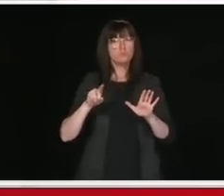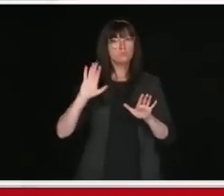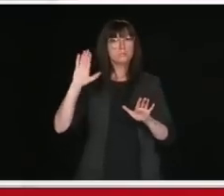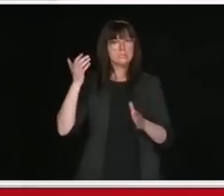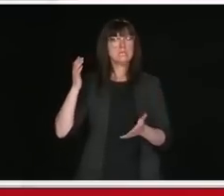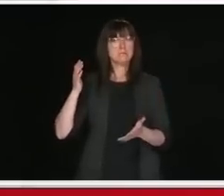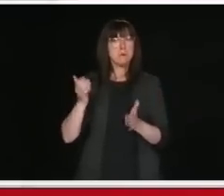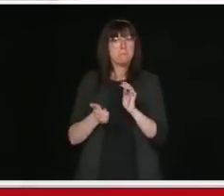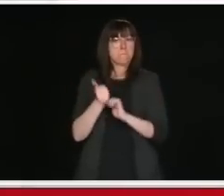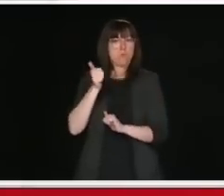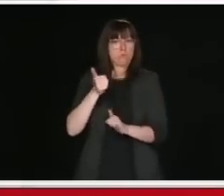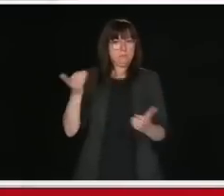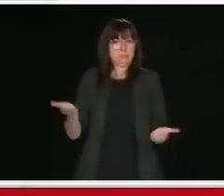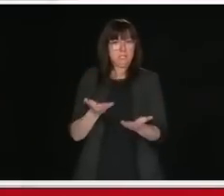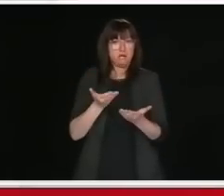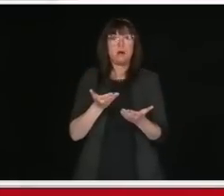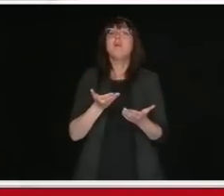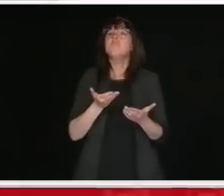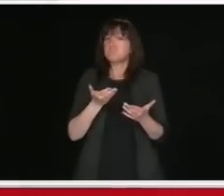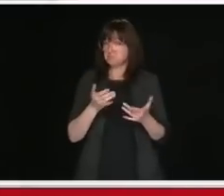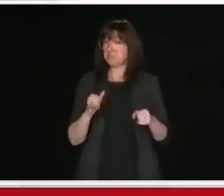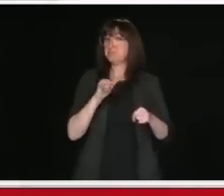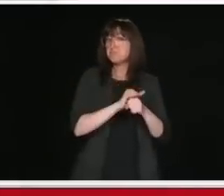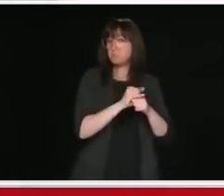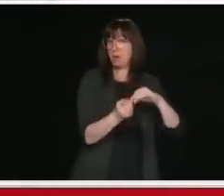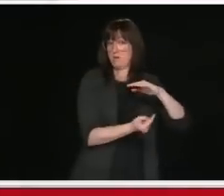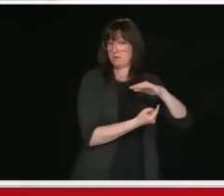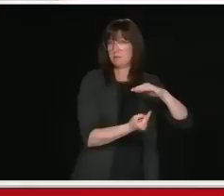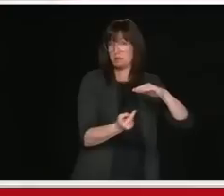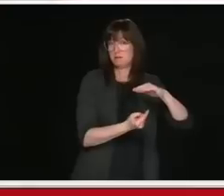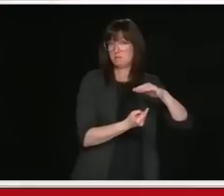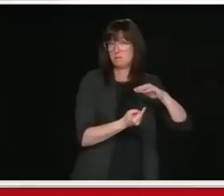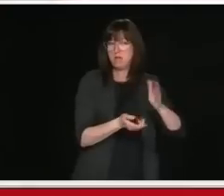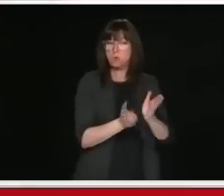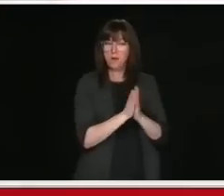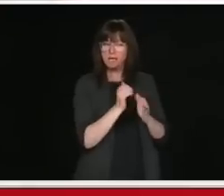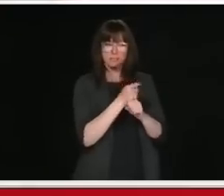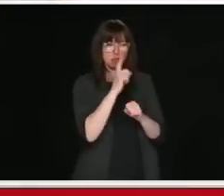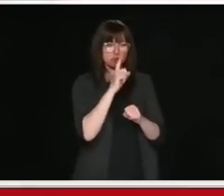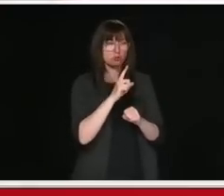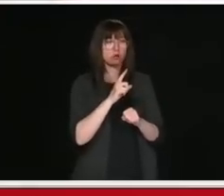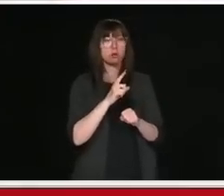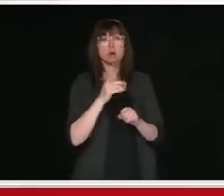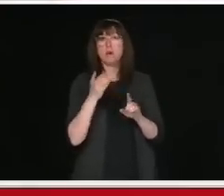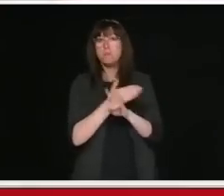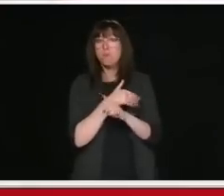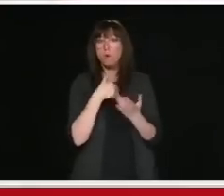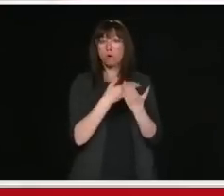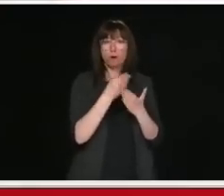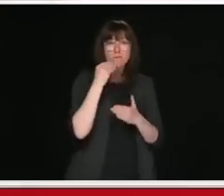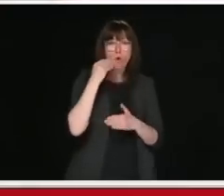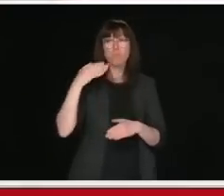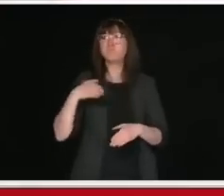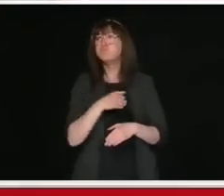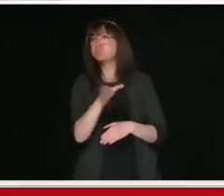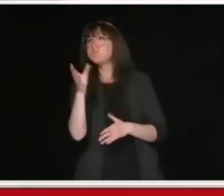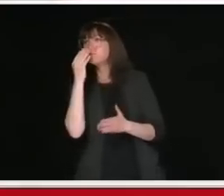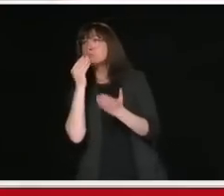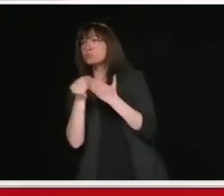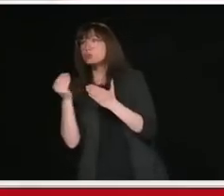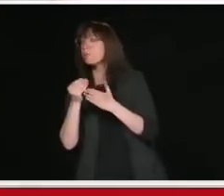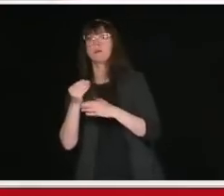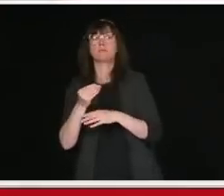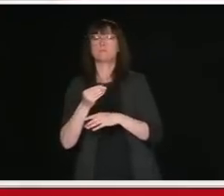asking people to make sure that they don't stop into the grocery store on the way home from the airport, that they go straight home, that